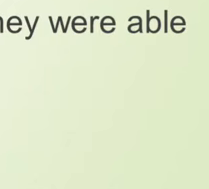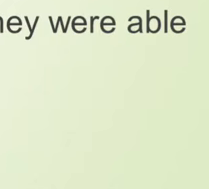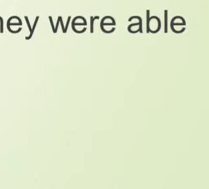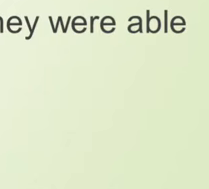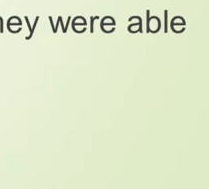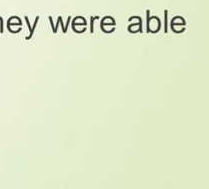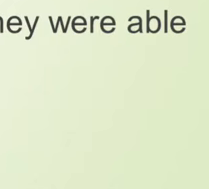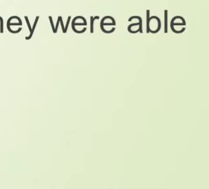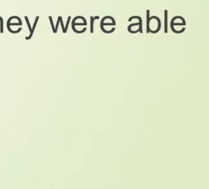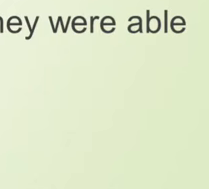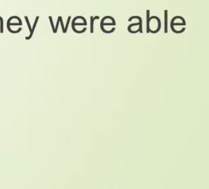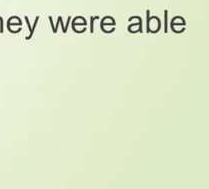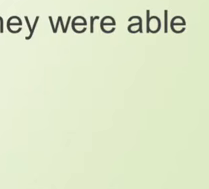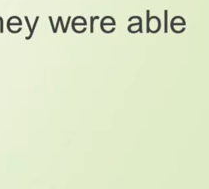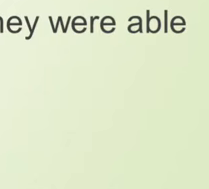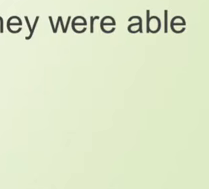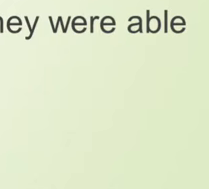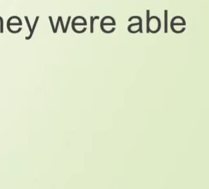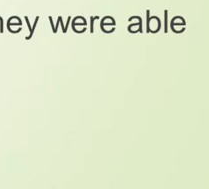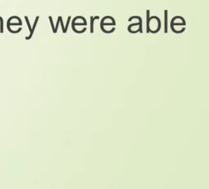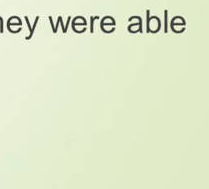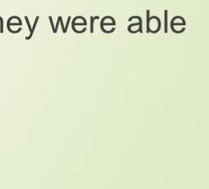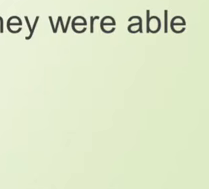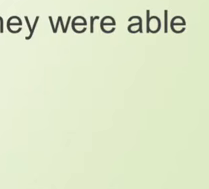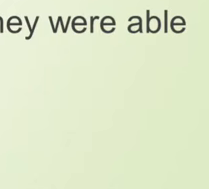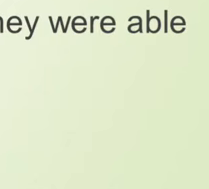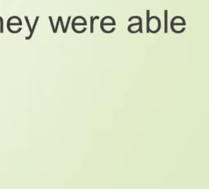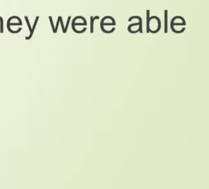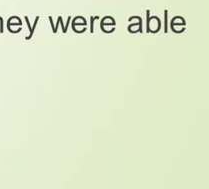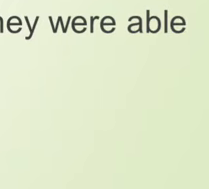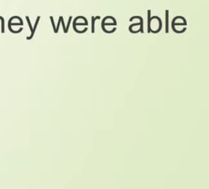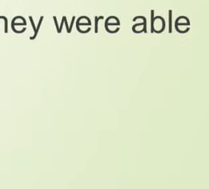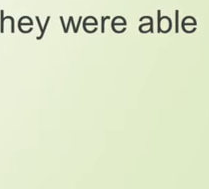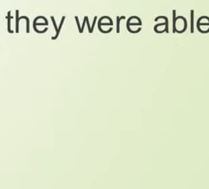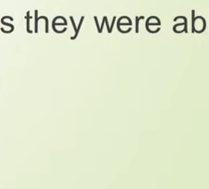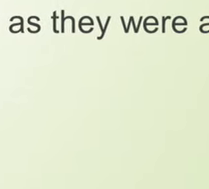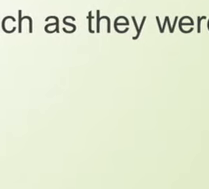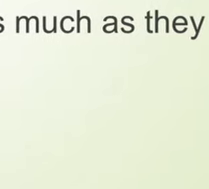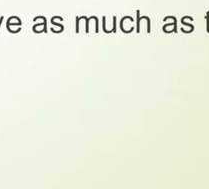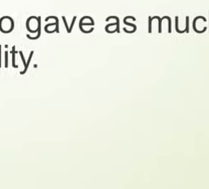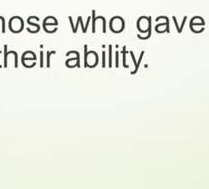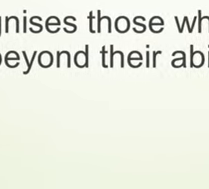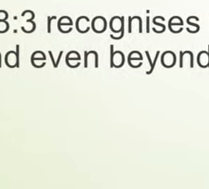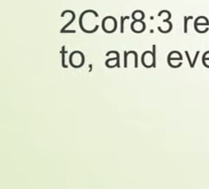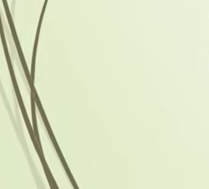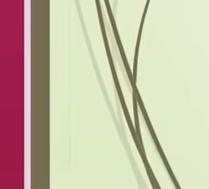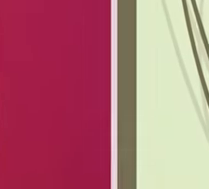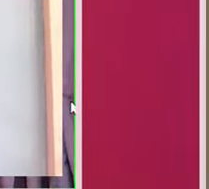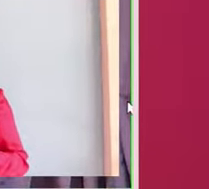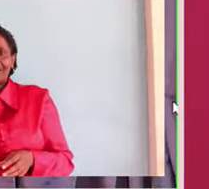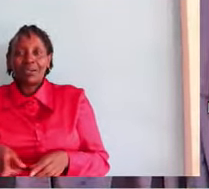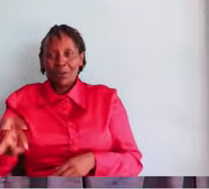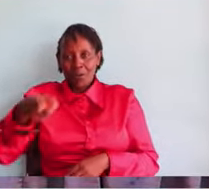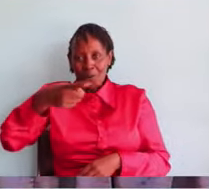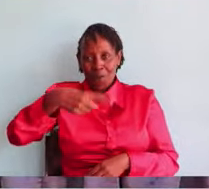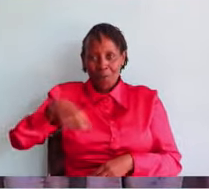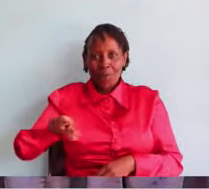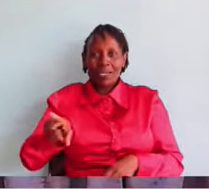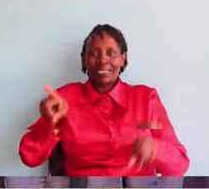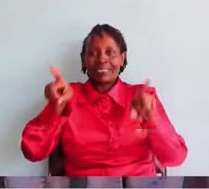I think we can learn from these people, according to how God has blessed us, that we too can give in